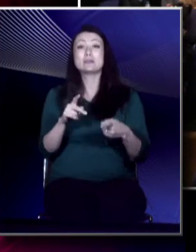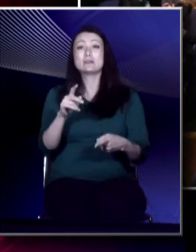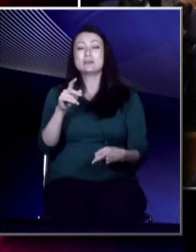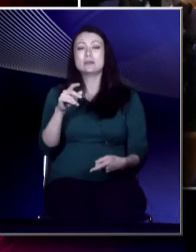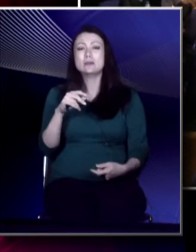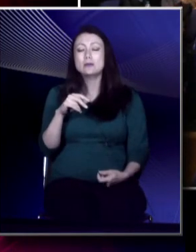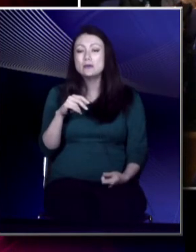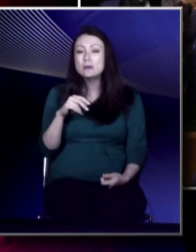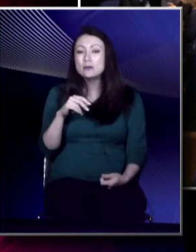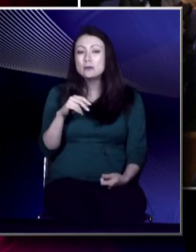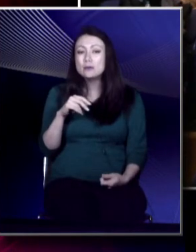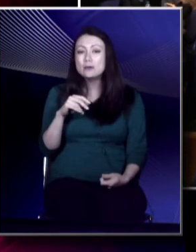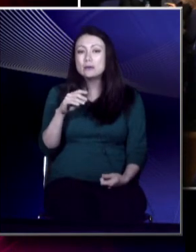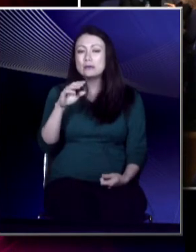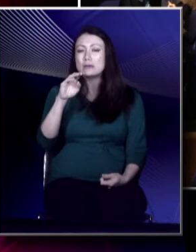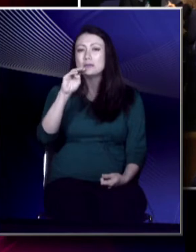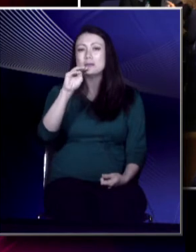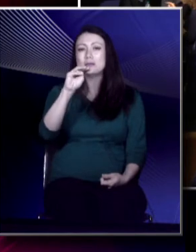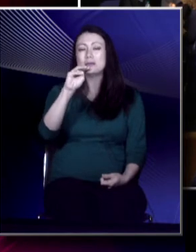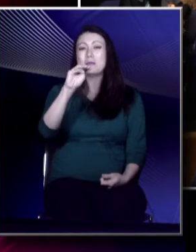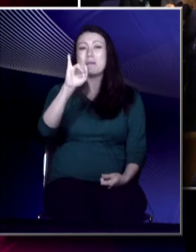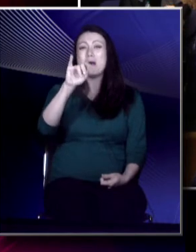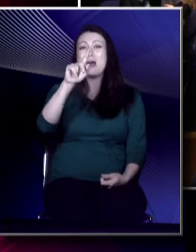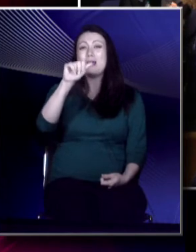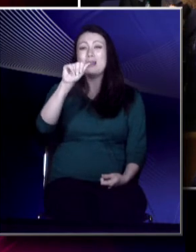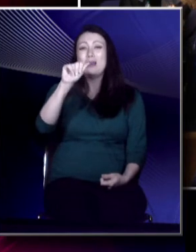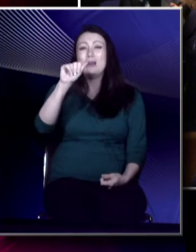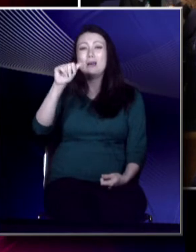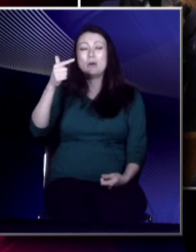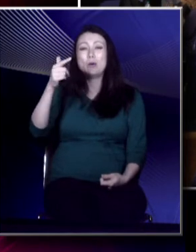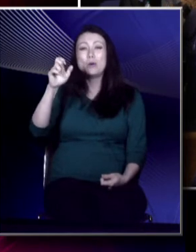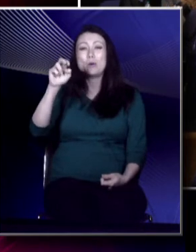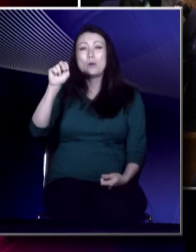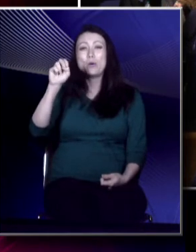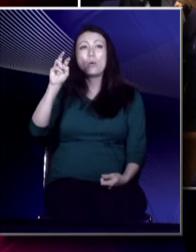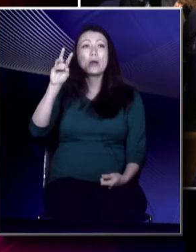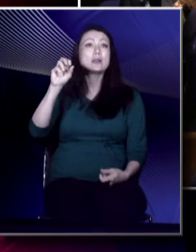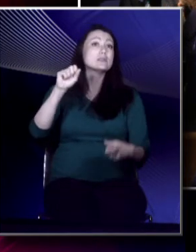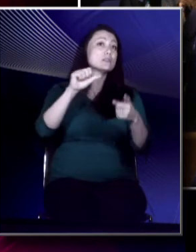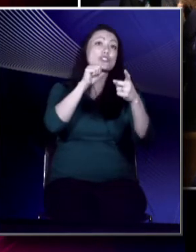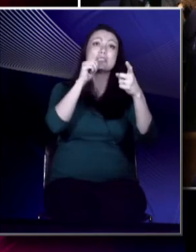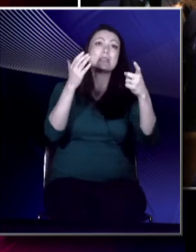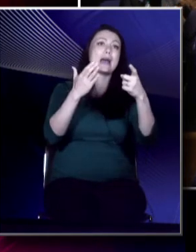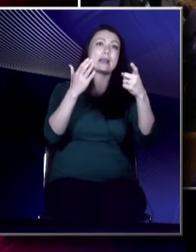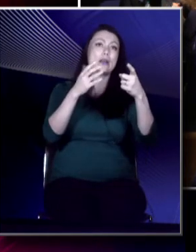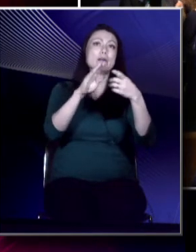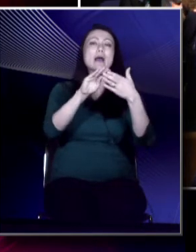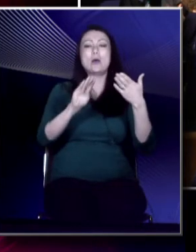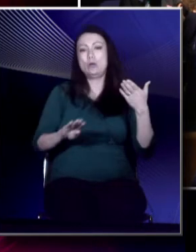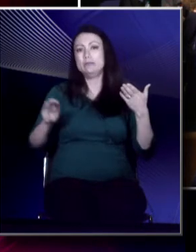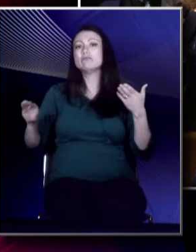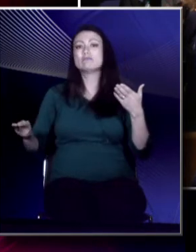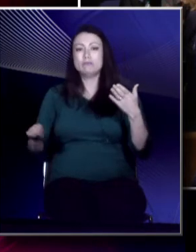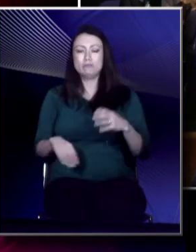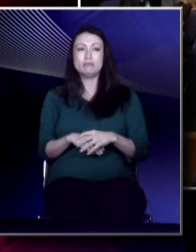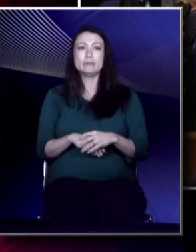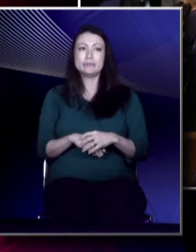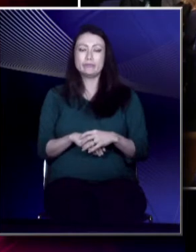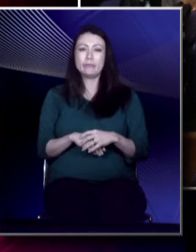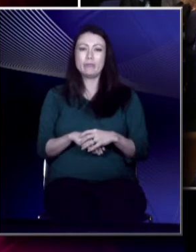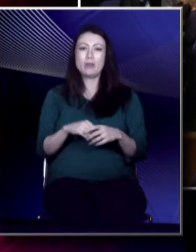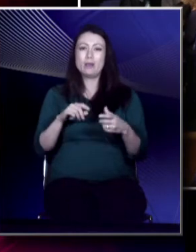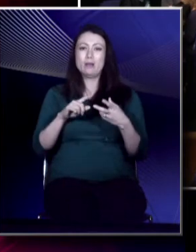Mila Buenas. I'm sorry if I mispronounced that. Not here yet. I'll set her to the side. I've